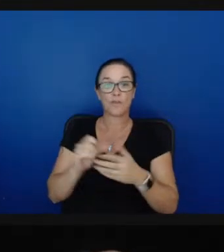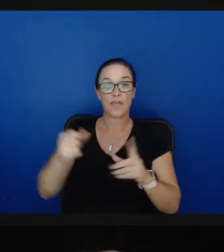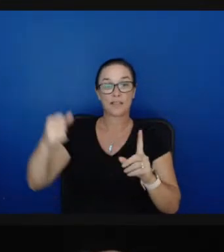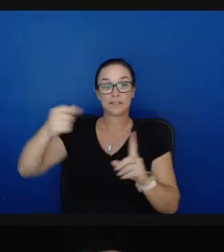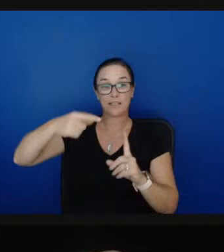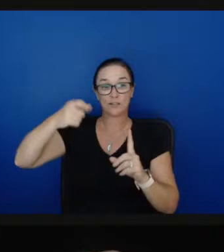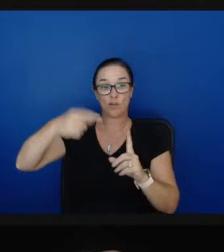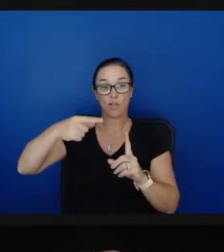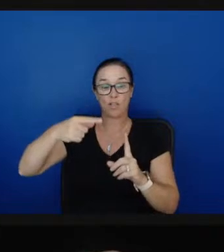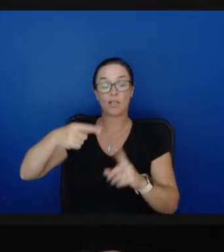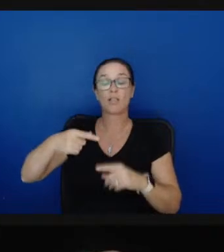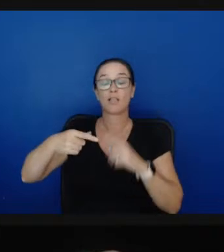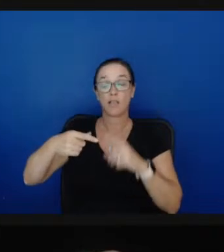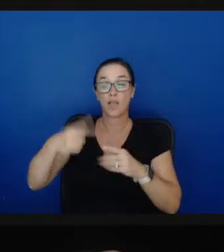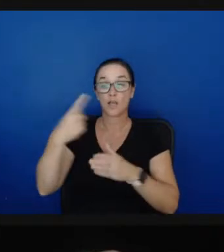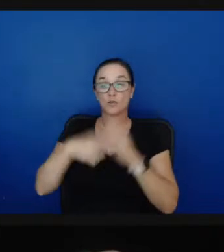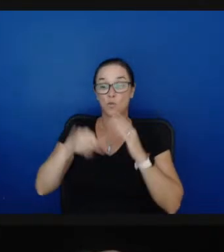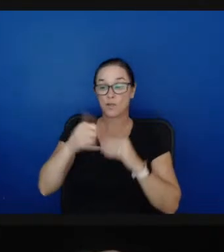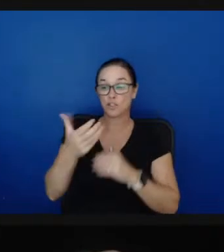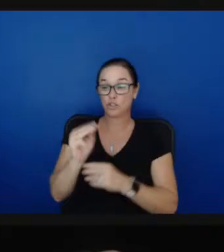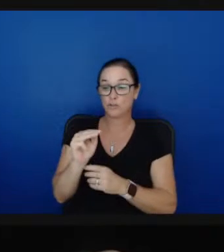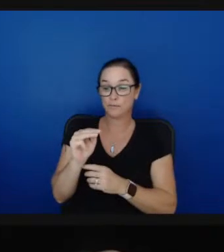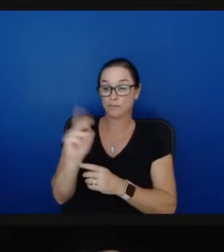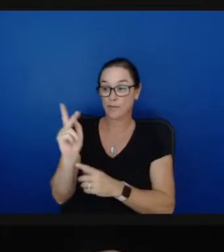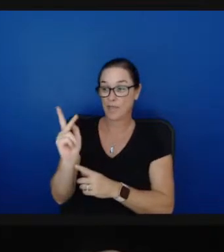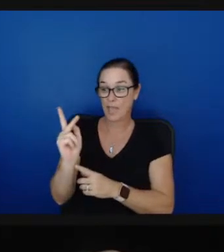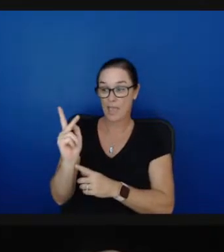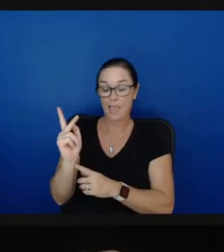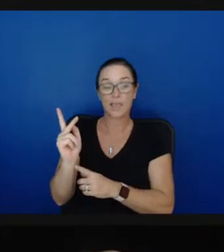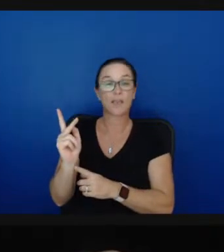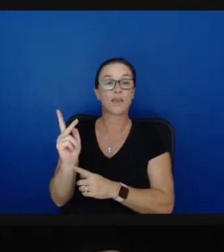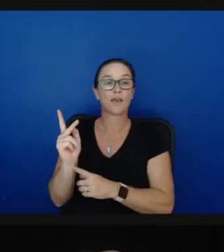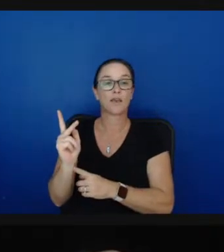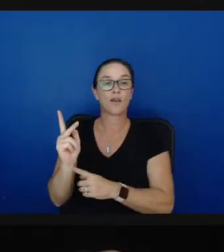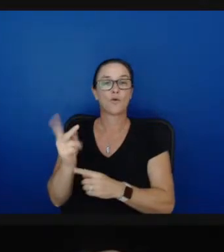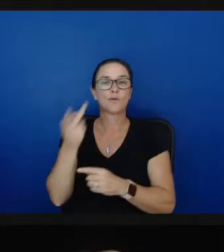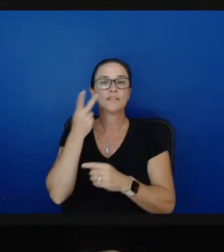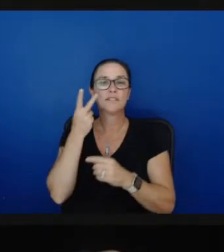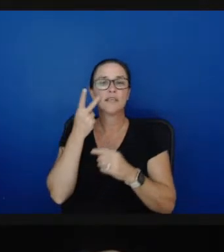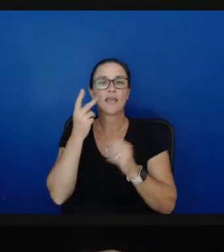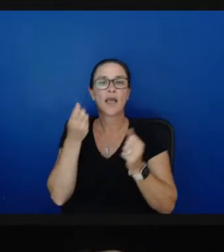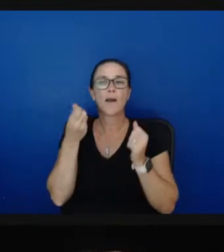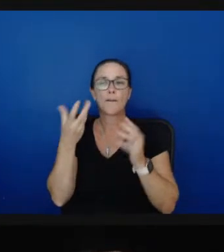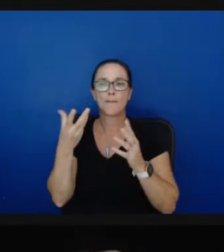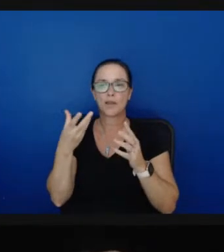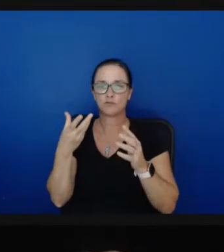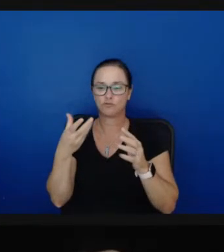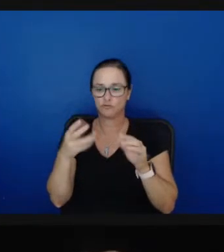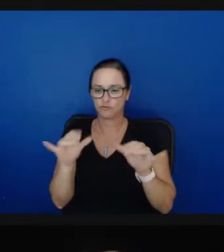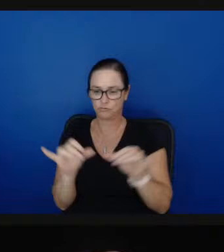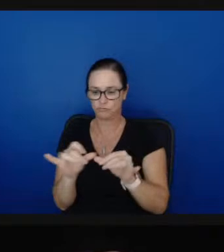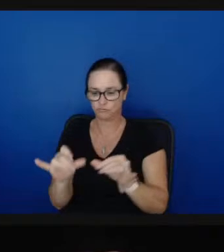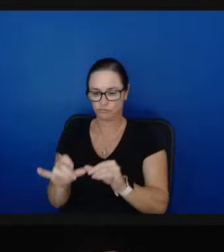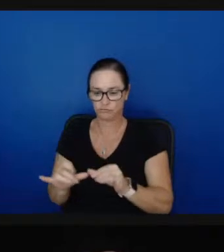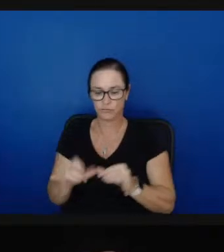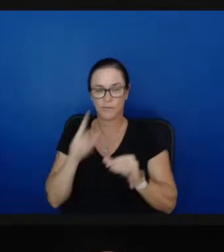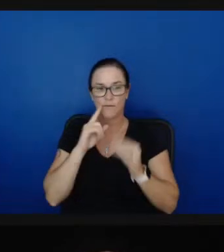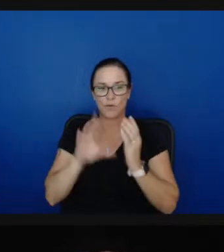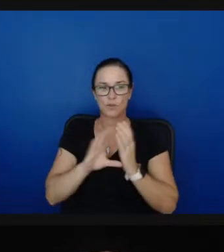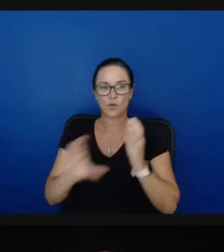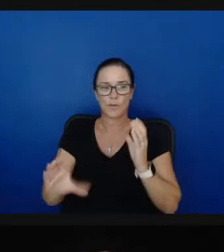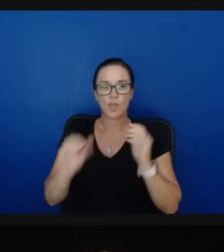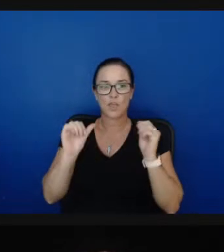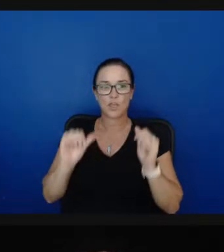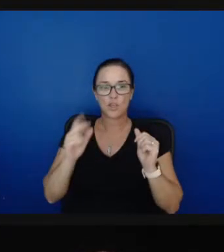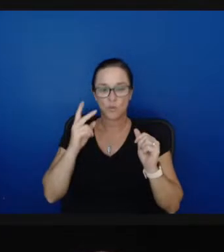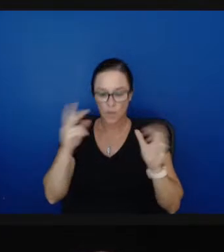was measuring to detect how wide the tube was underground in particular. You can look through the hole of the skylight and see how fast